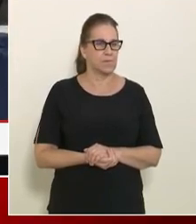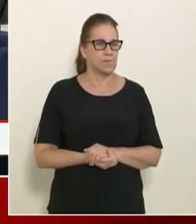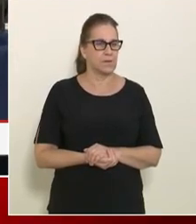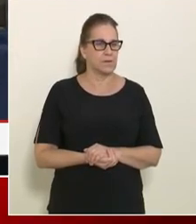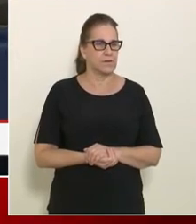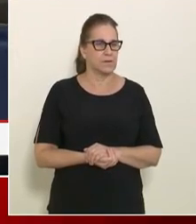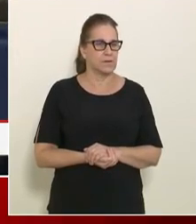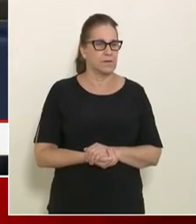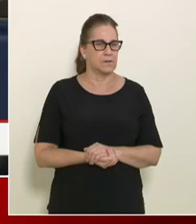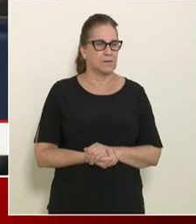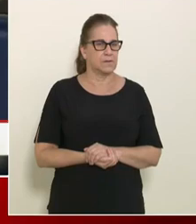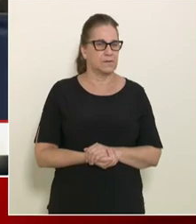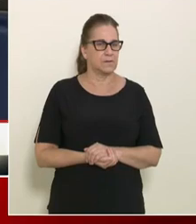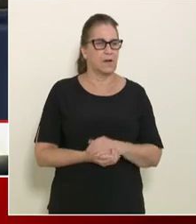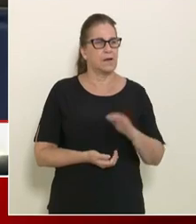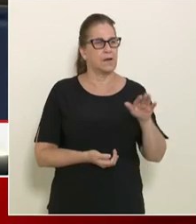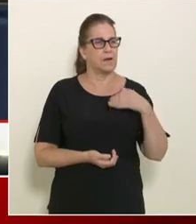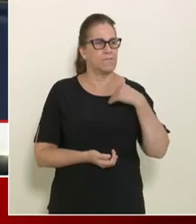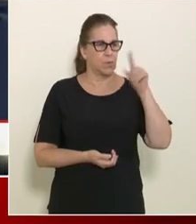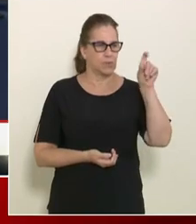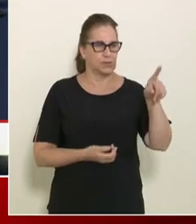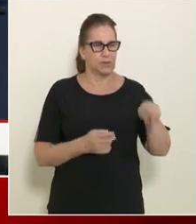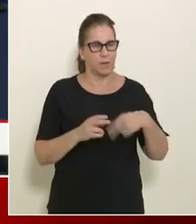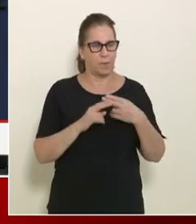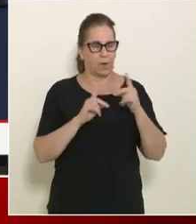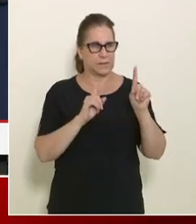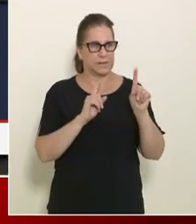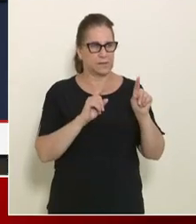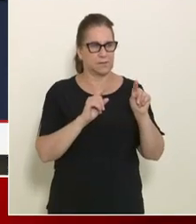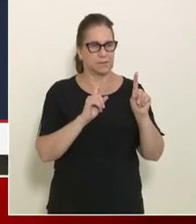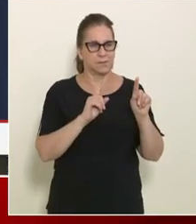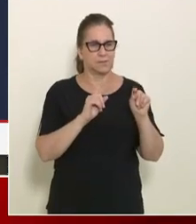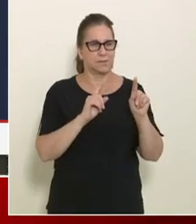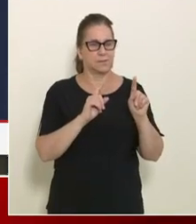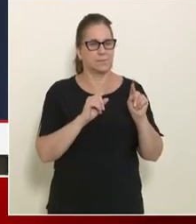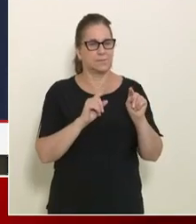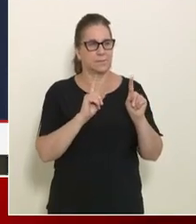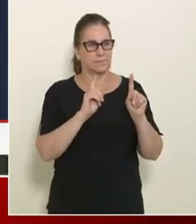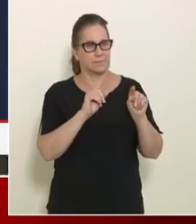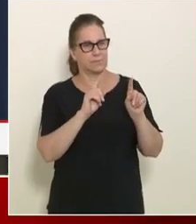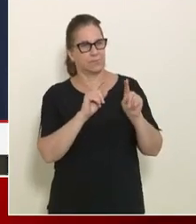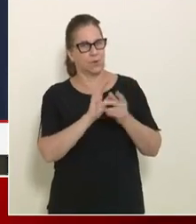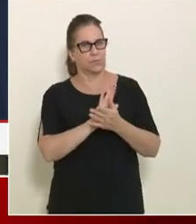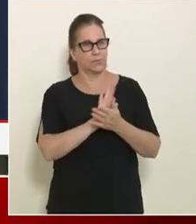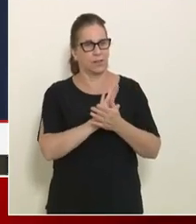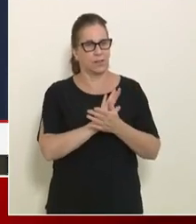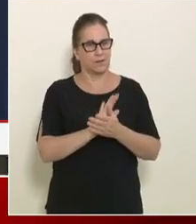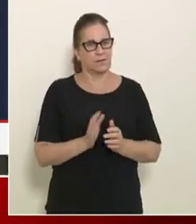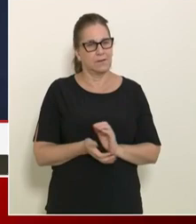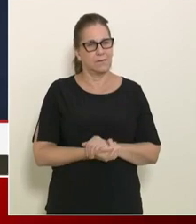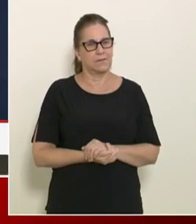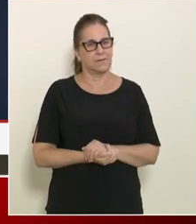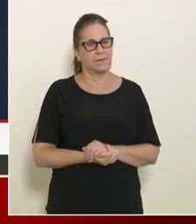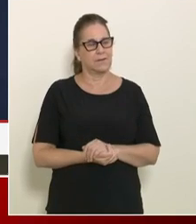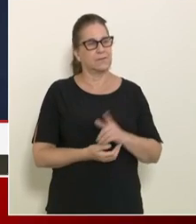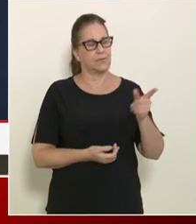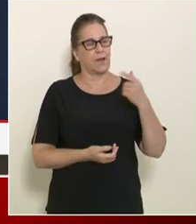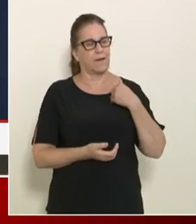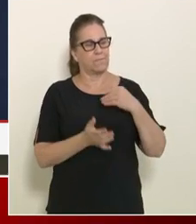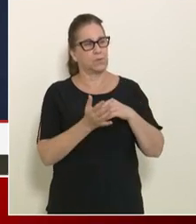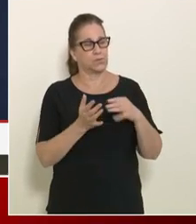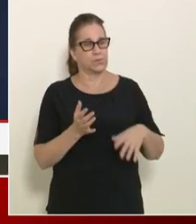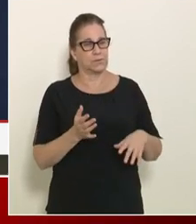I want to follow up on what Tom was talking about. You have some students in